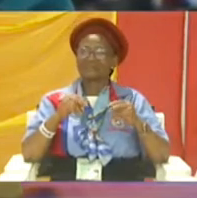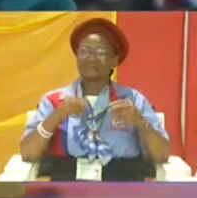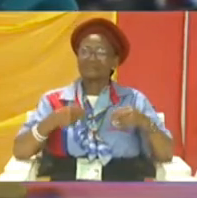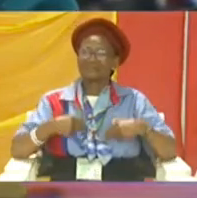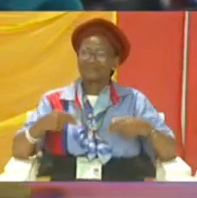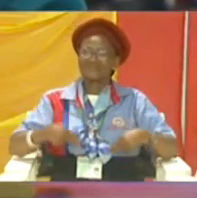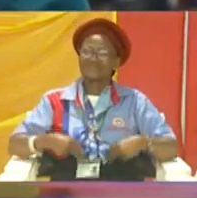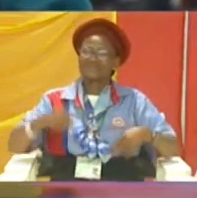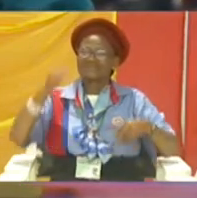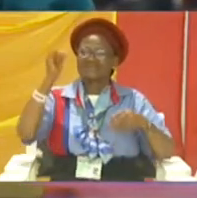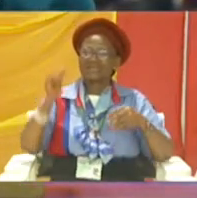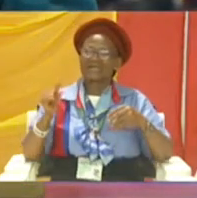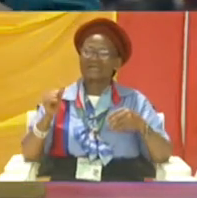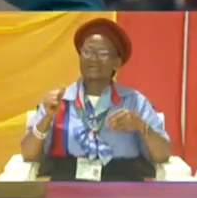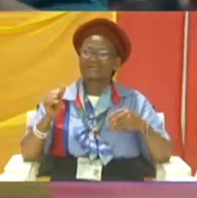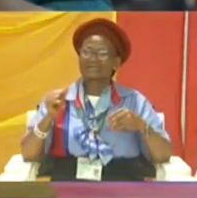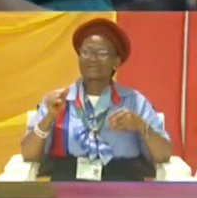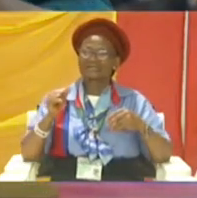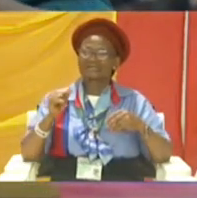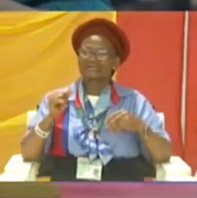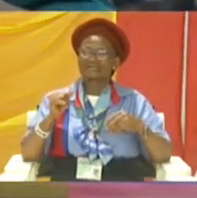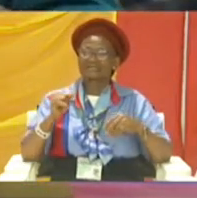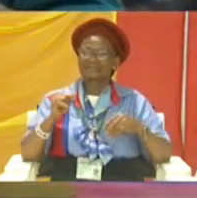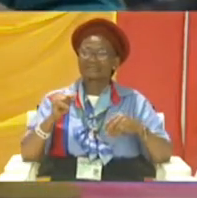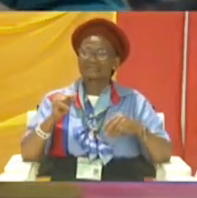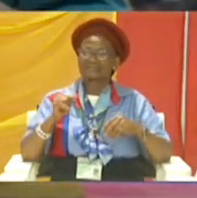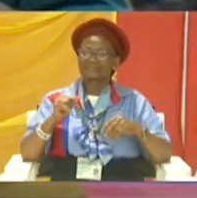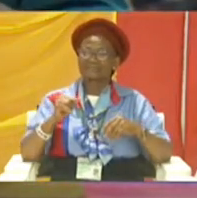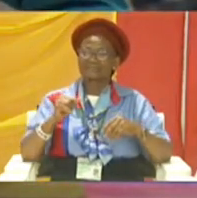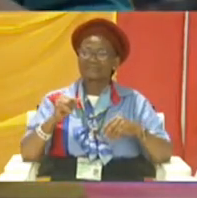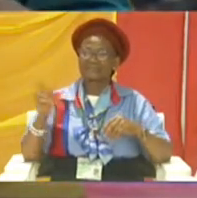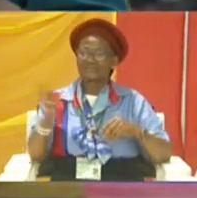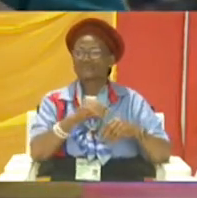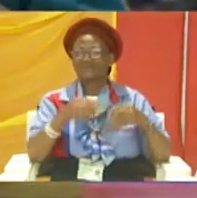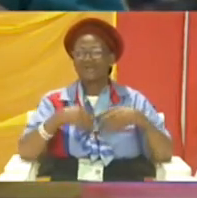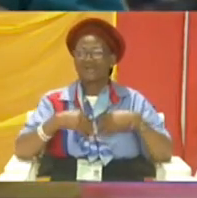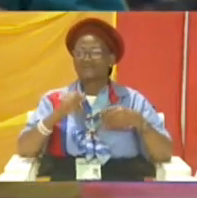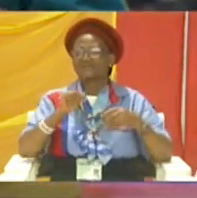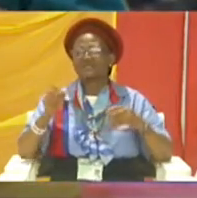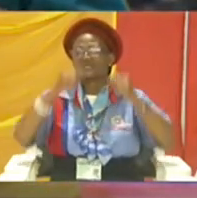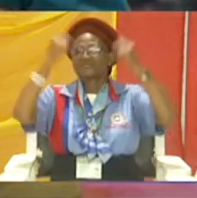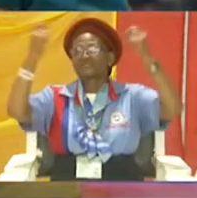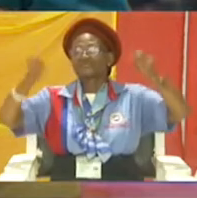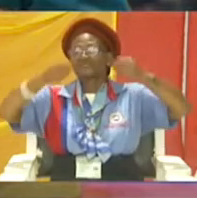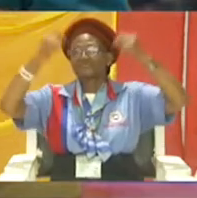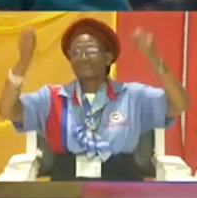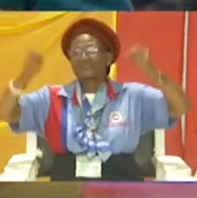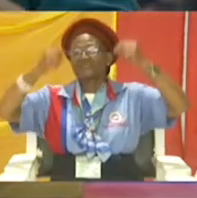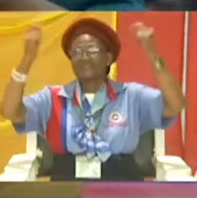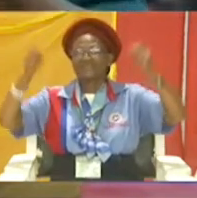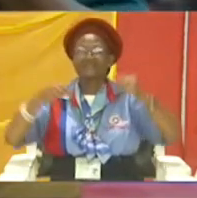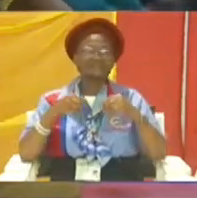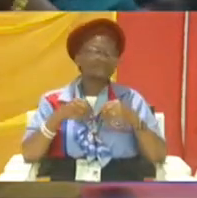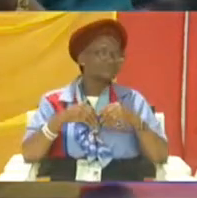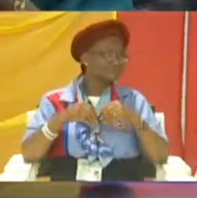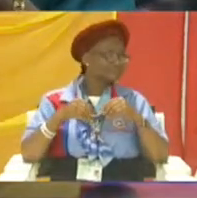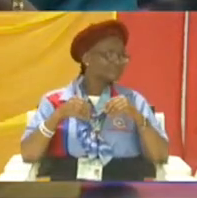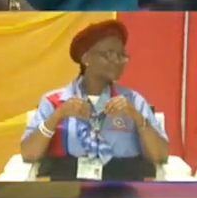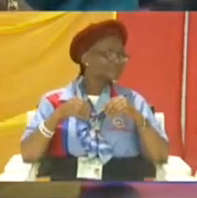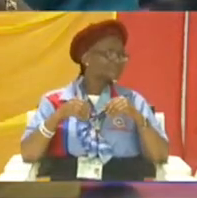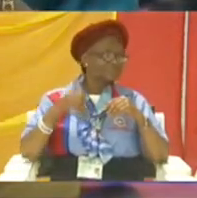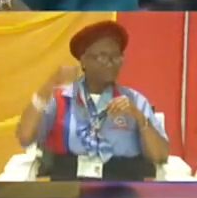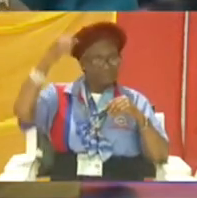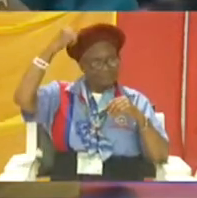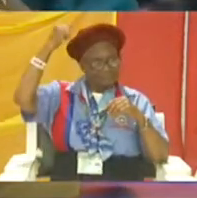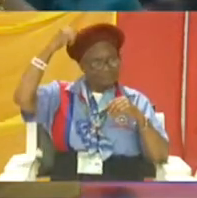physically ni pati ara you have a jubilee. O ni idasile